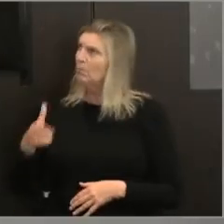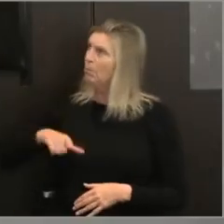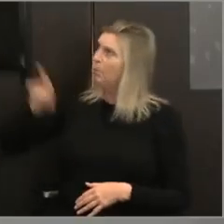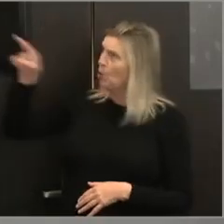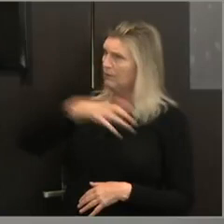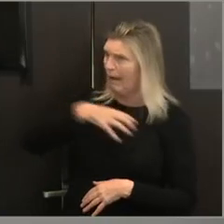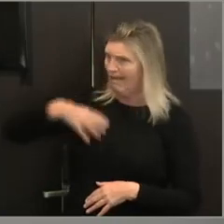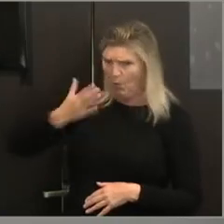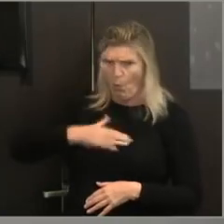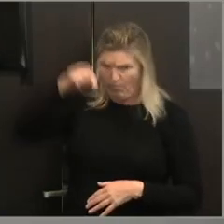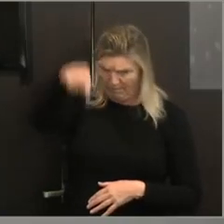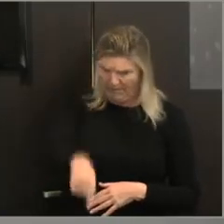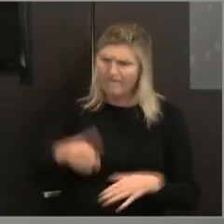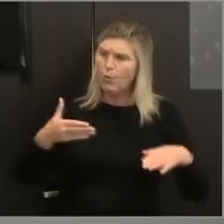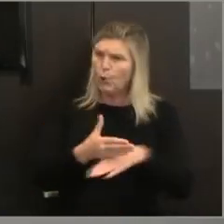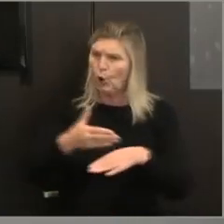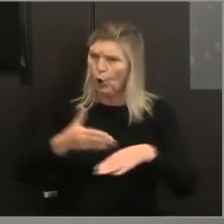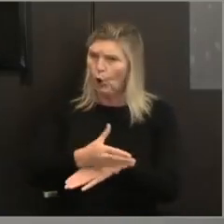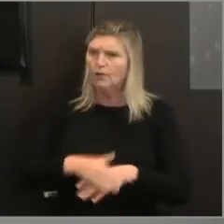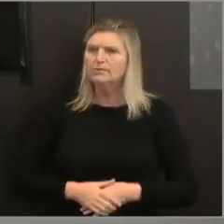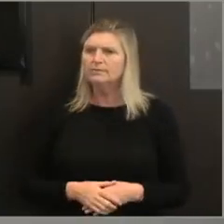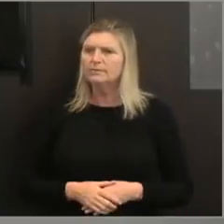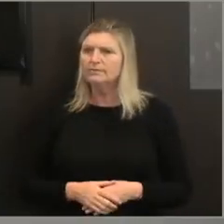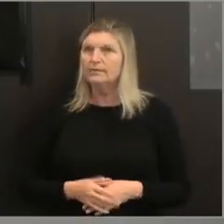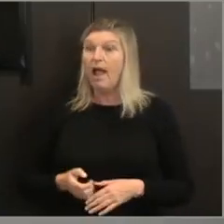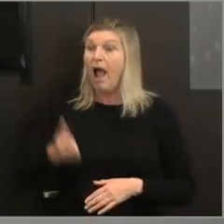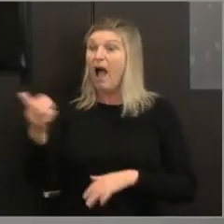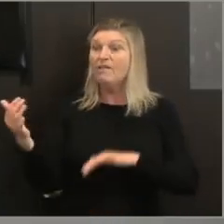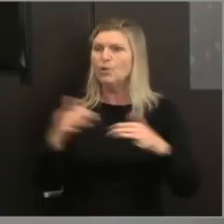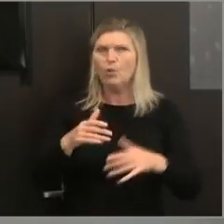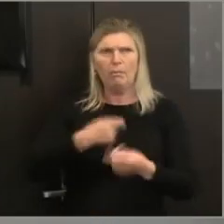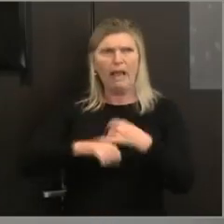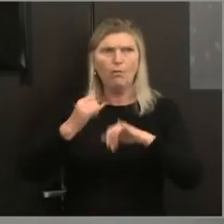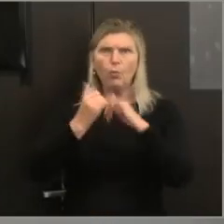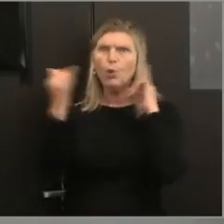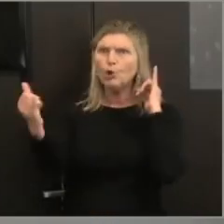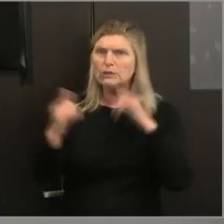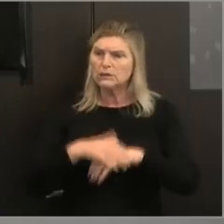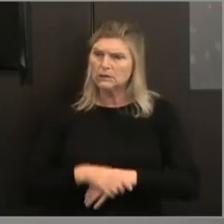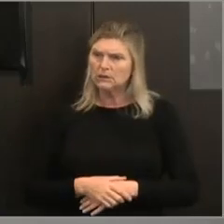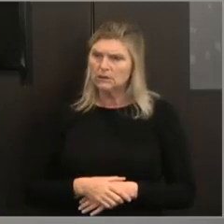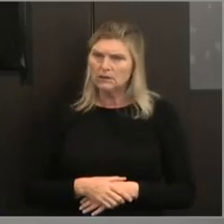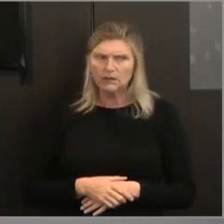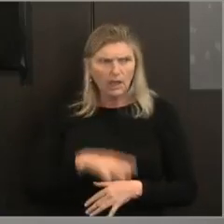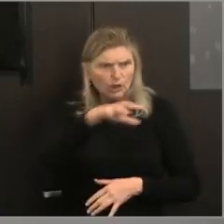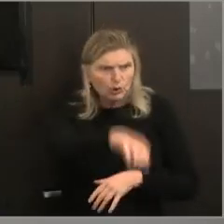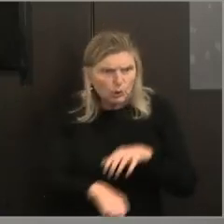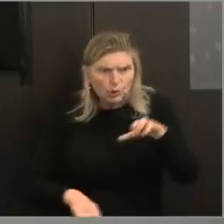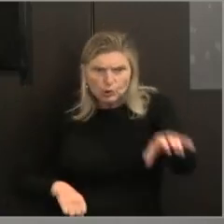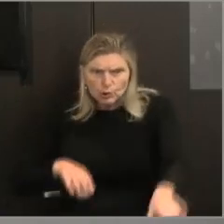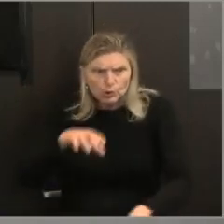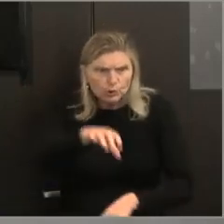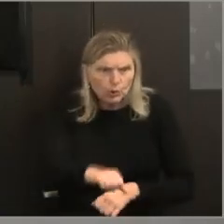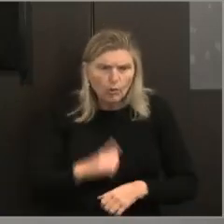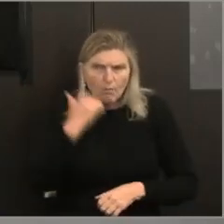politico-economic policies. Then after the war, that exacerbated with the taking of more Māori land, which is